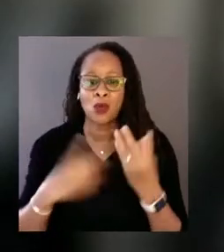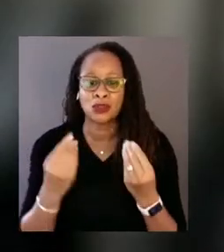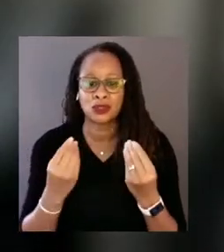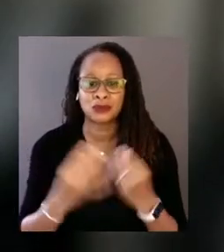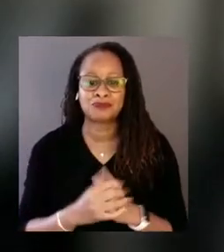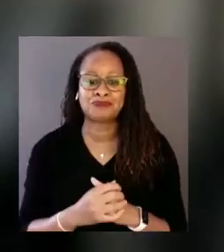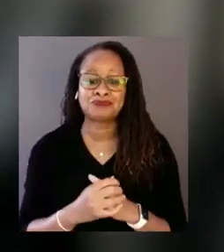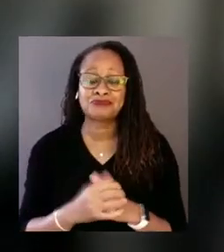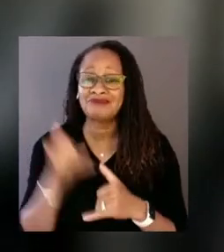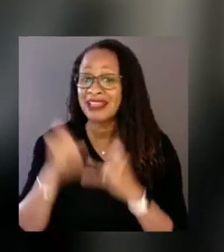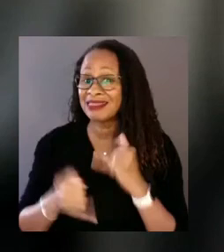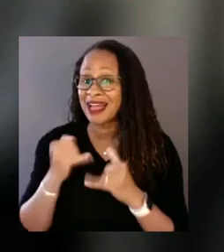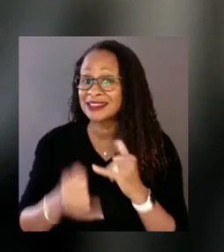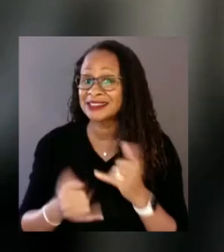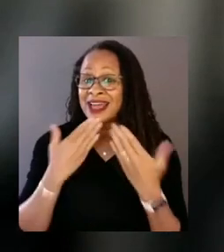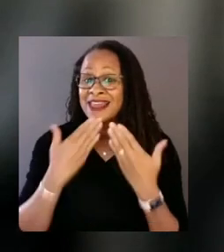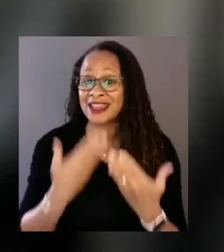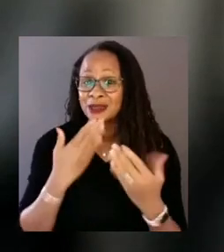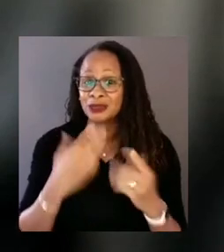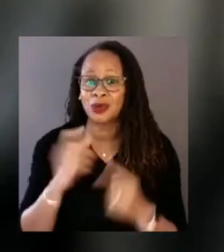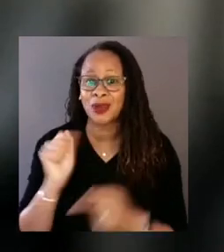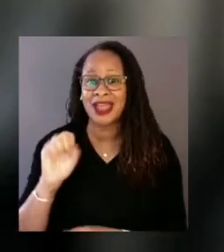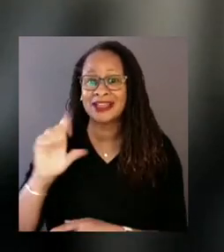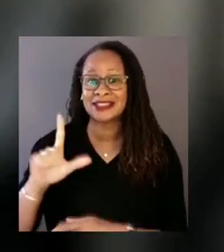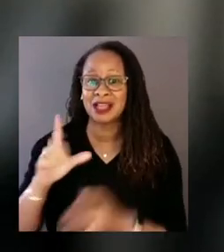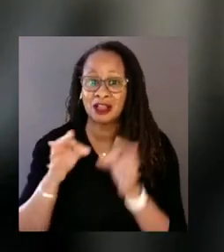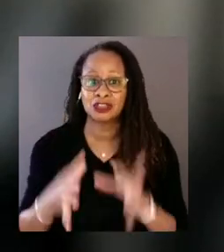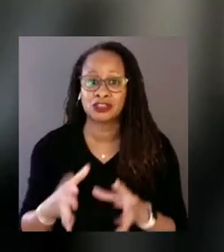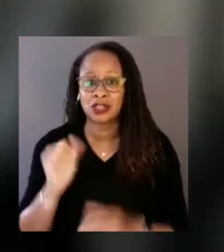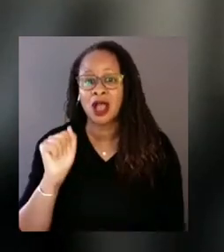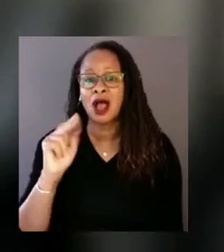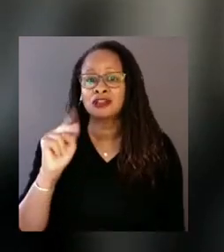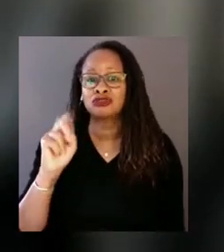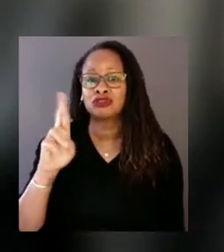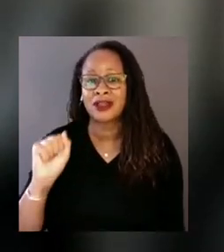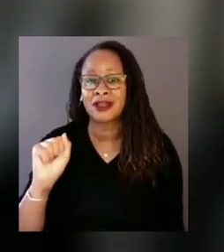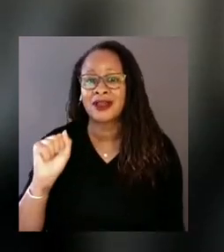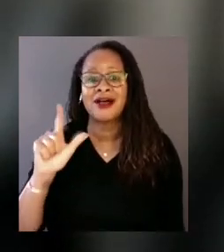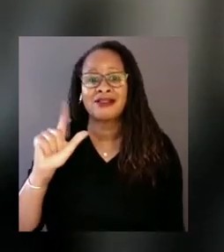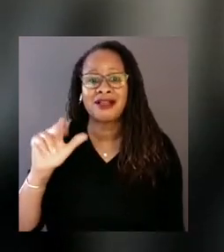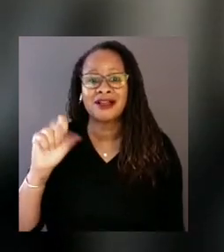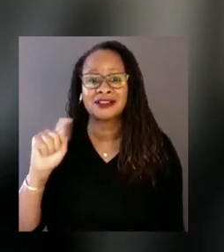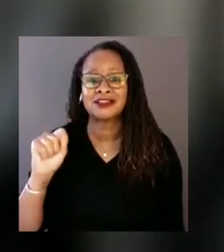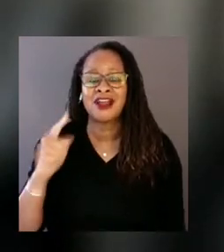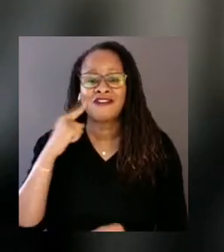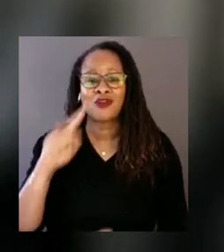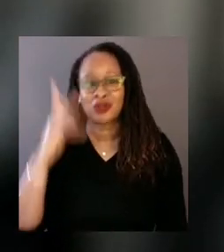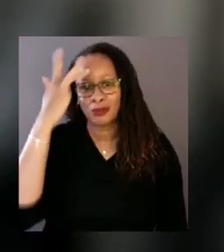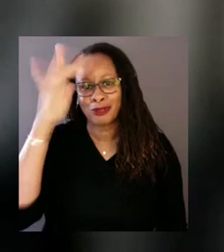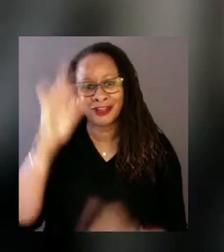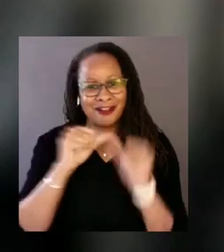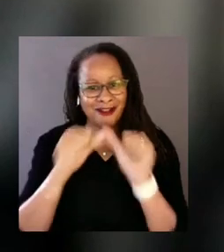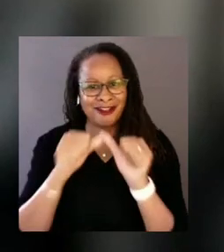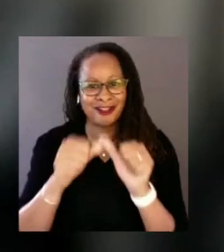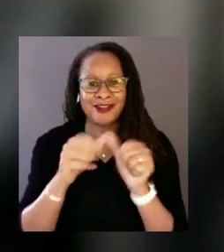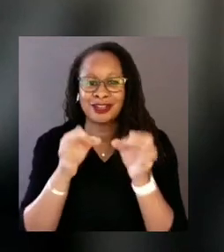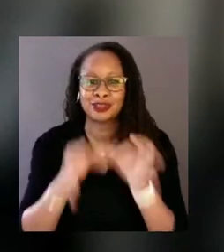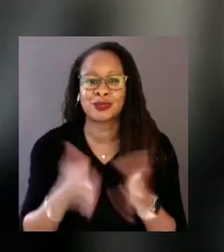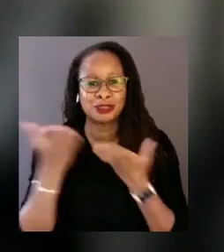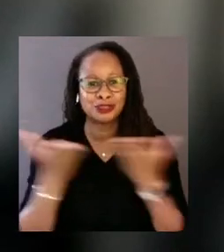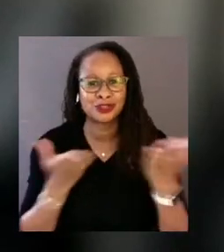Lastly, thank you to our ASL interpreter, Andrea Lust, for your brilliant ongoing interpretation services. Thank you,